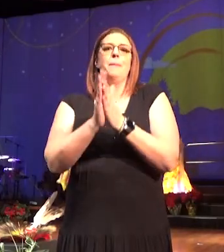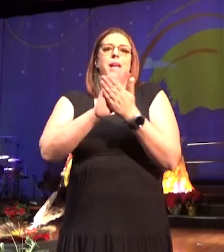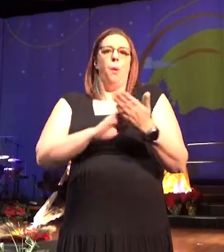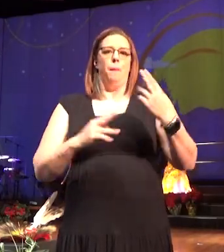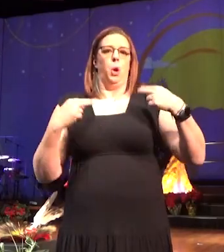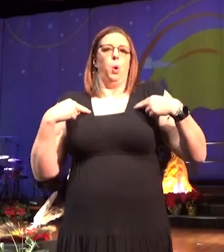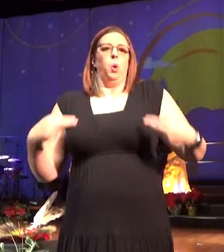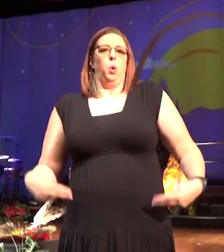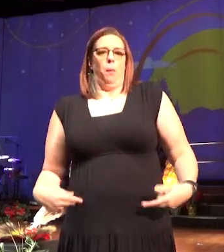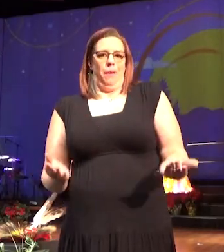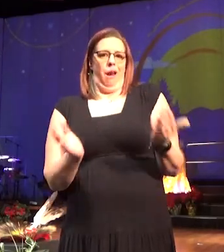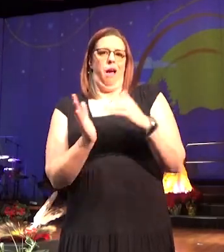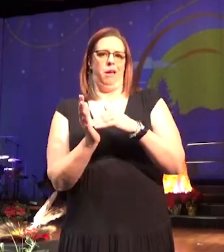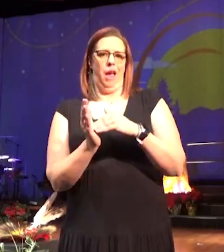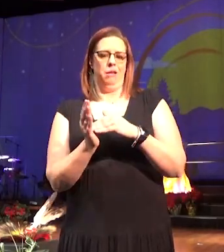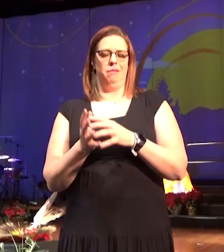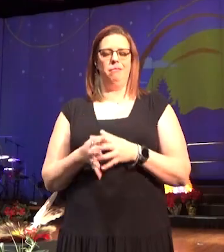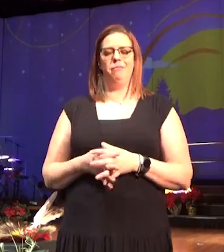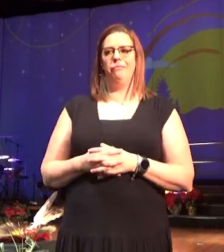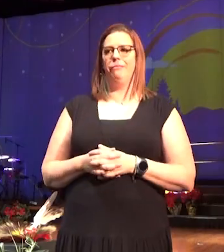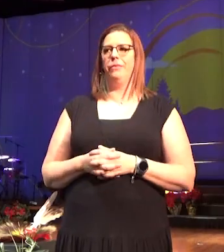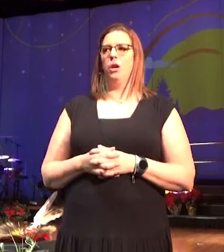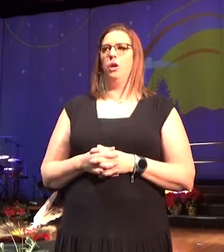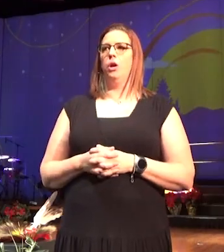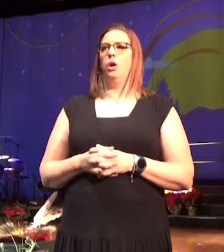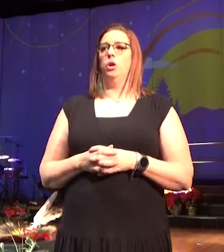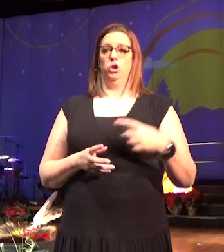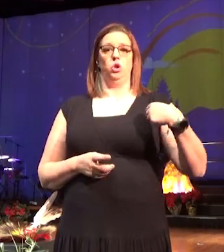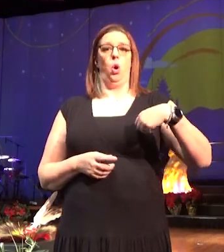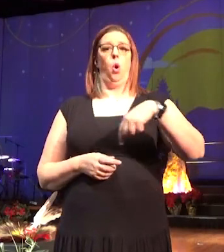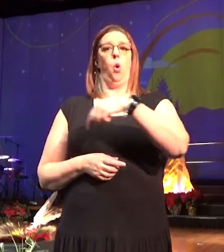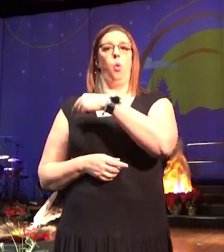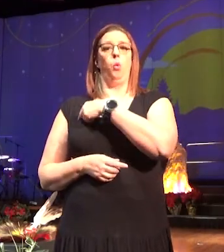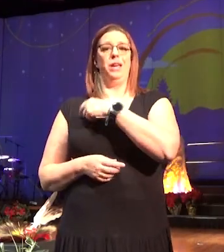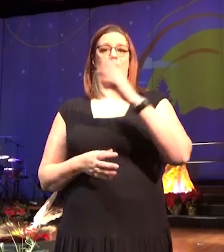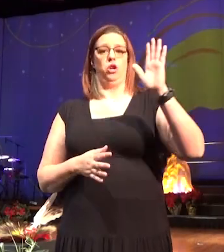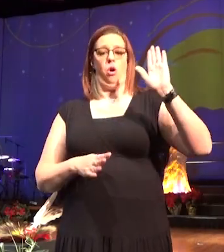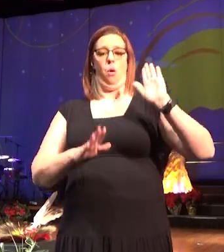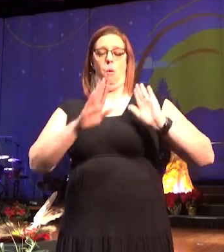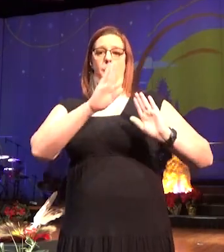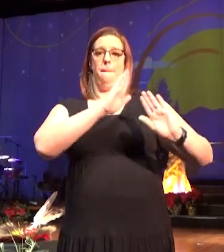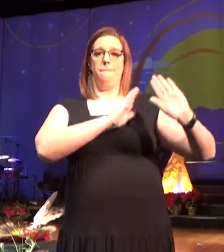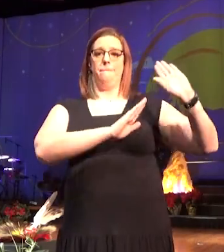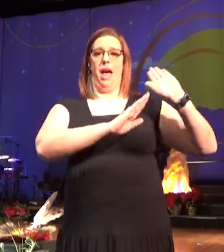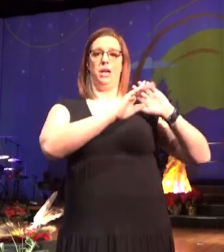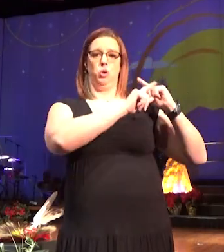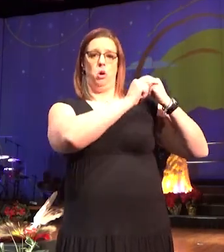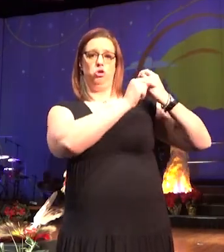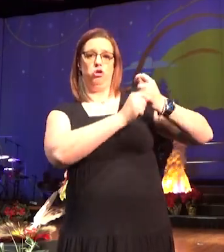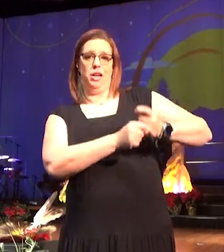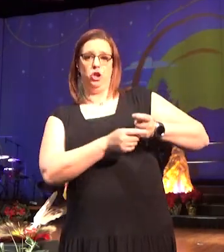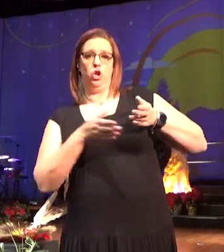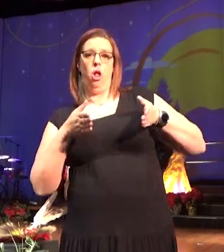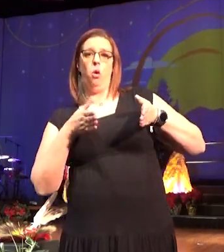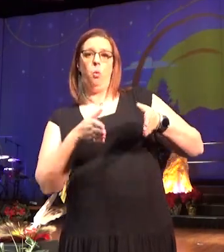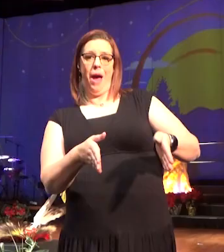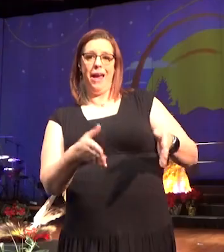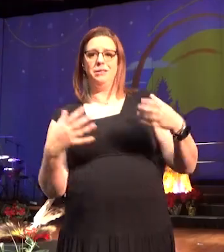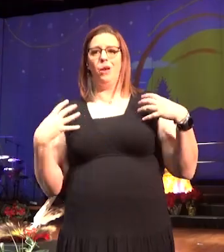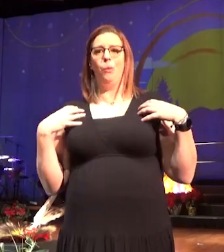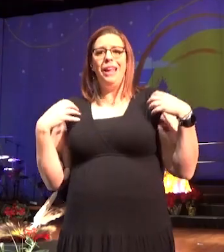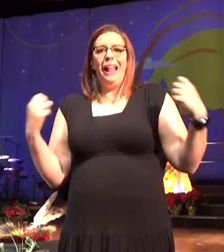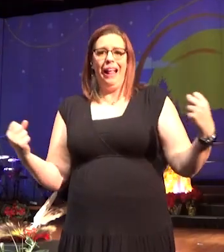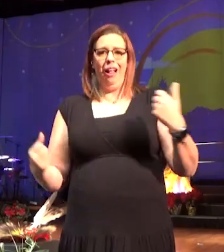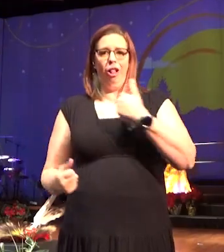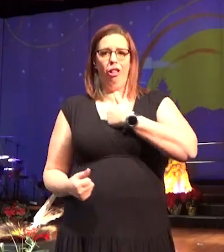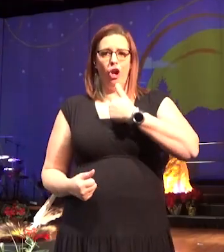again, to try to be human again. So we go back into our traditional ways and to heal ourselves. And we